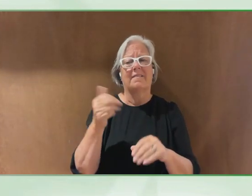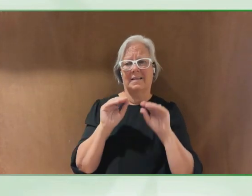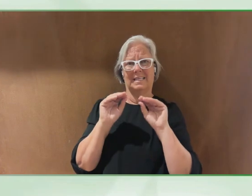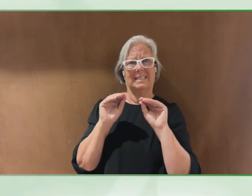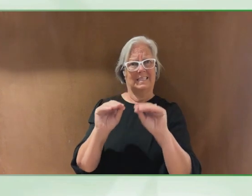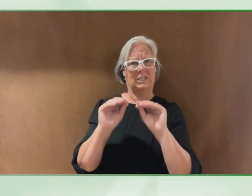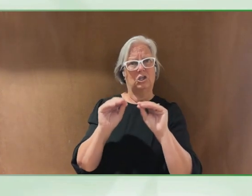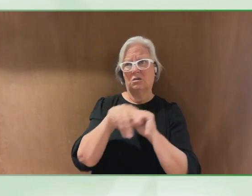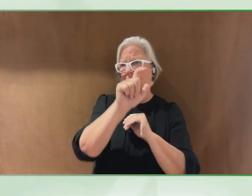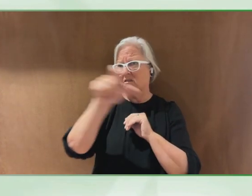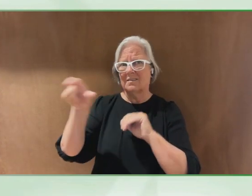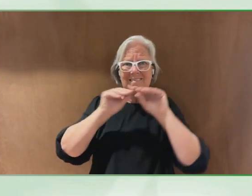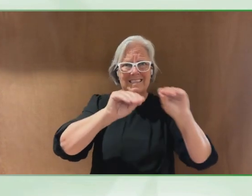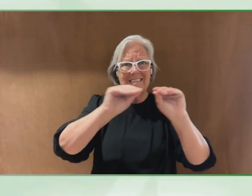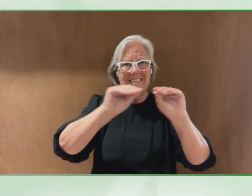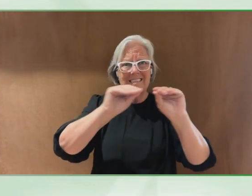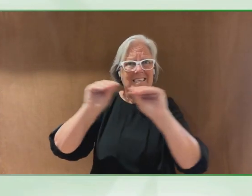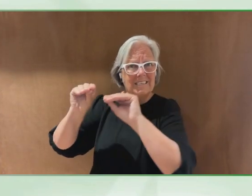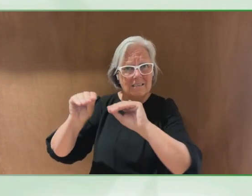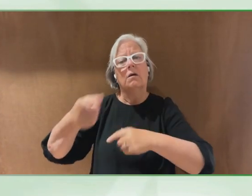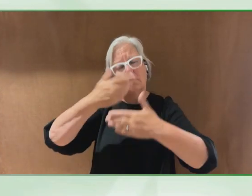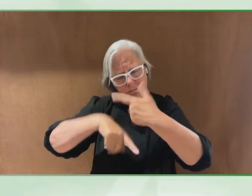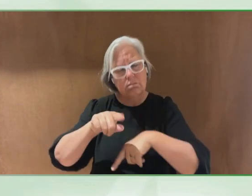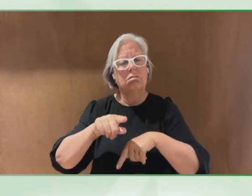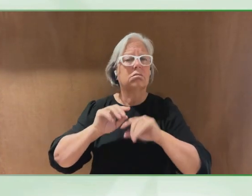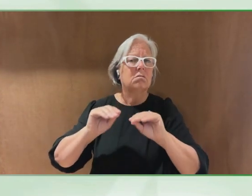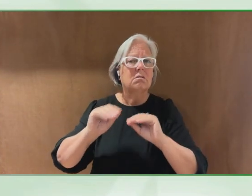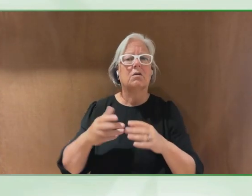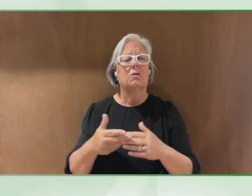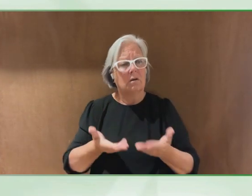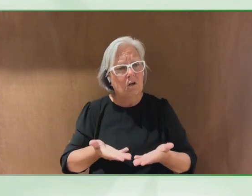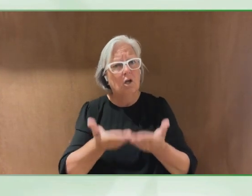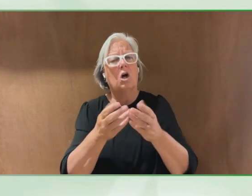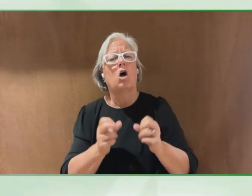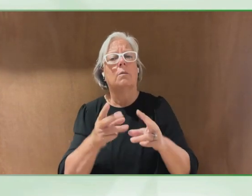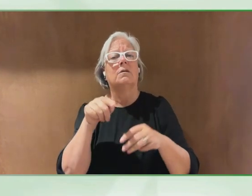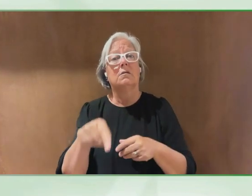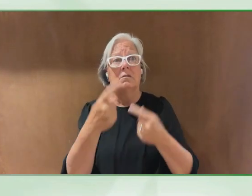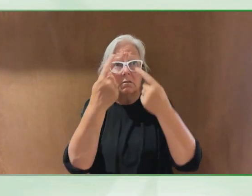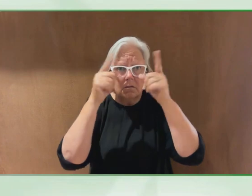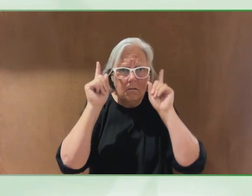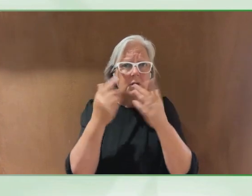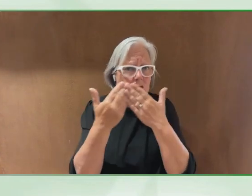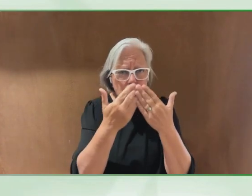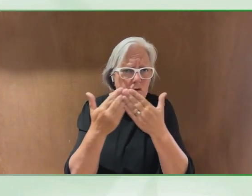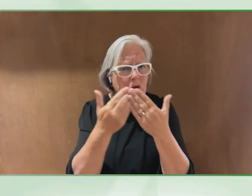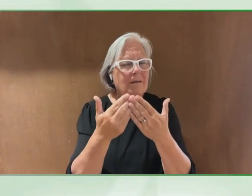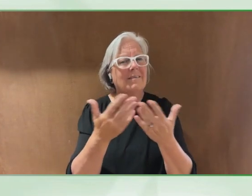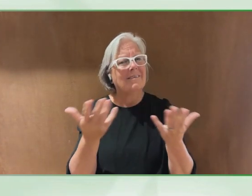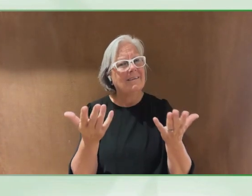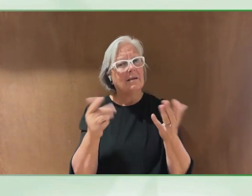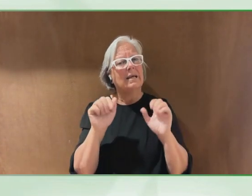inclusivity within university spaces, by having more training within the workplace, it can enable us to be able to share knowledge, which is much